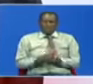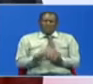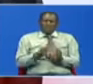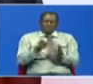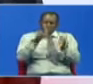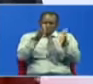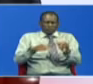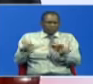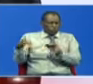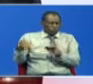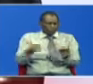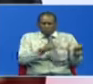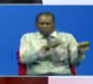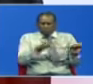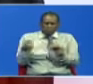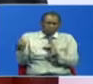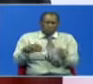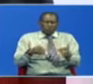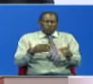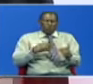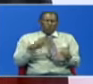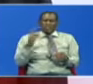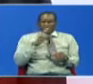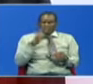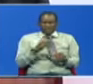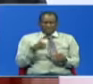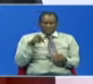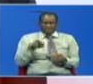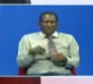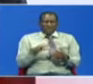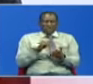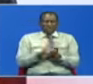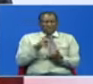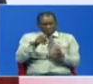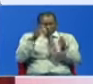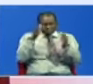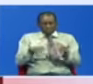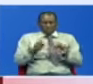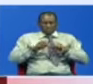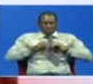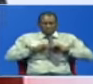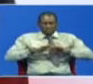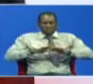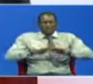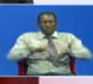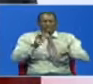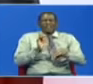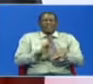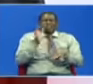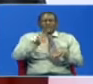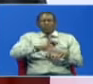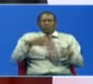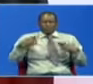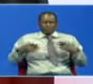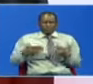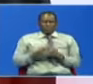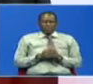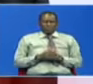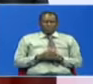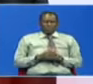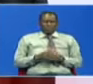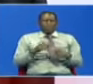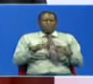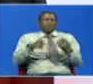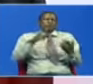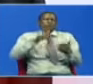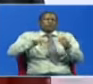is moving around, of course, there's always that risk that he or she would be able to transmit the infection to other people. But what